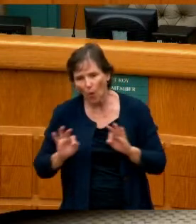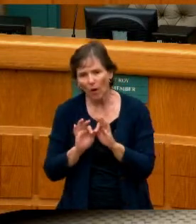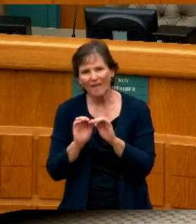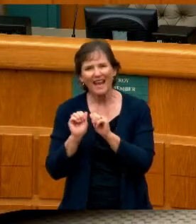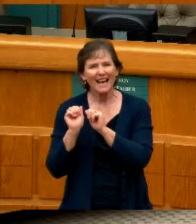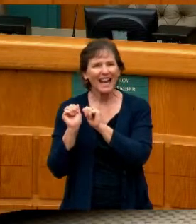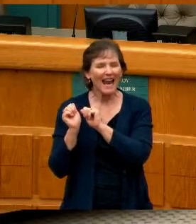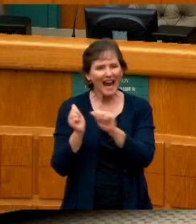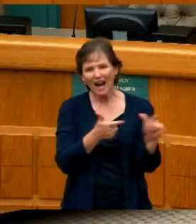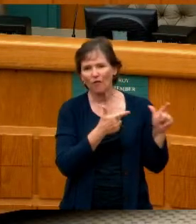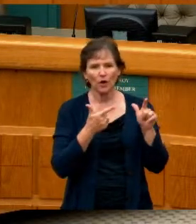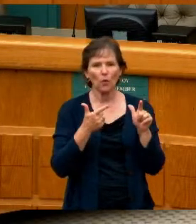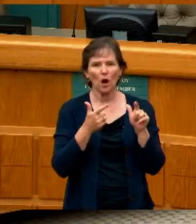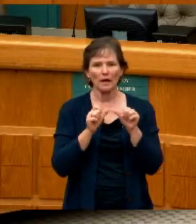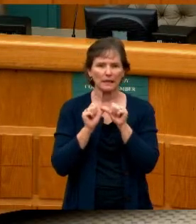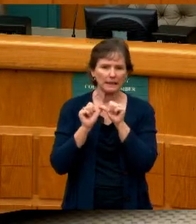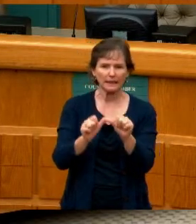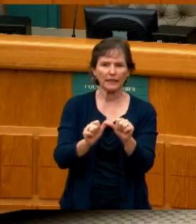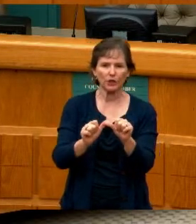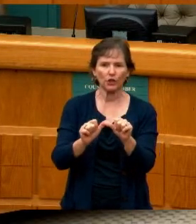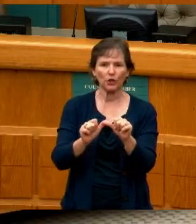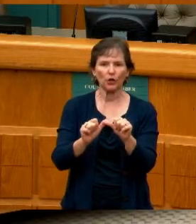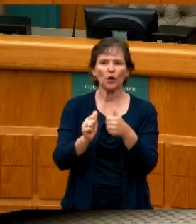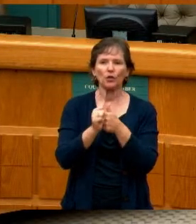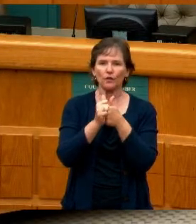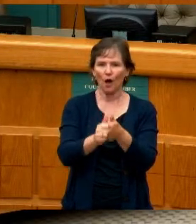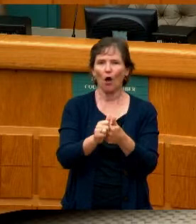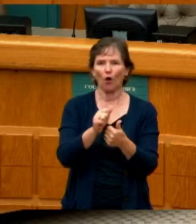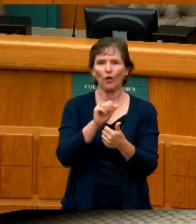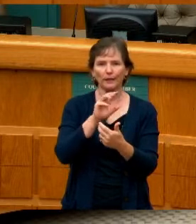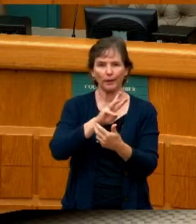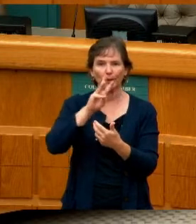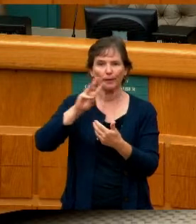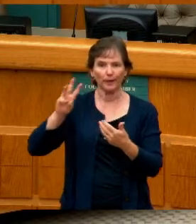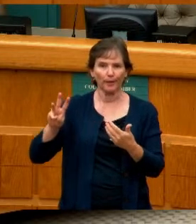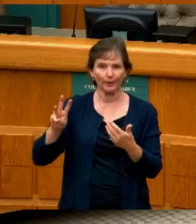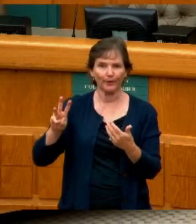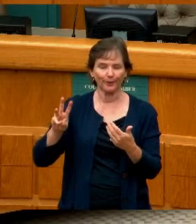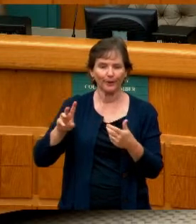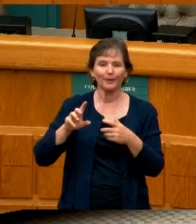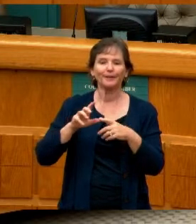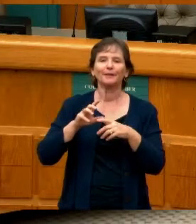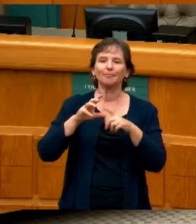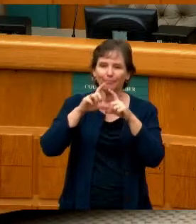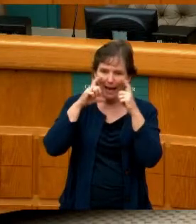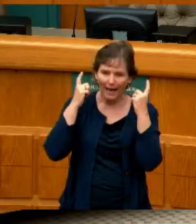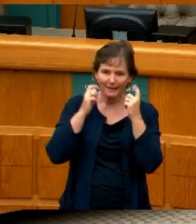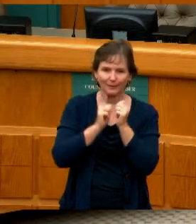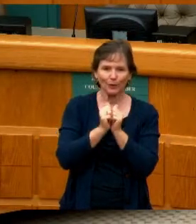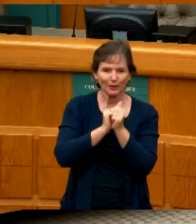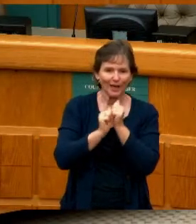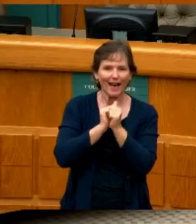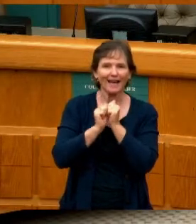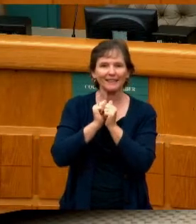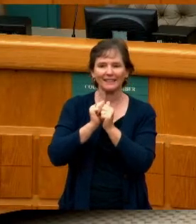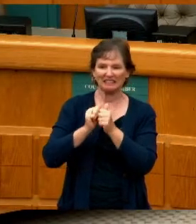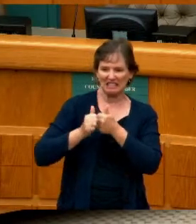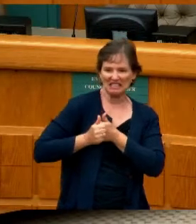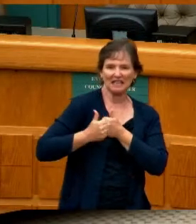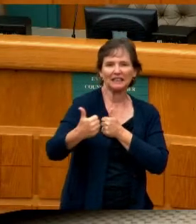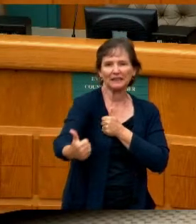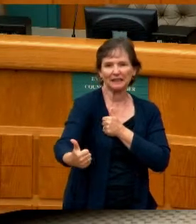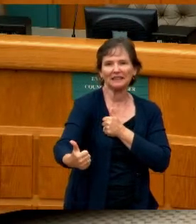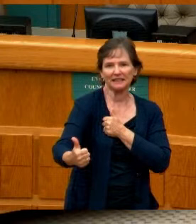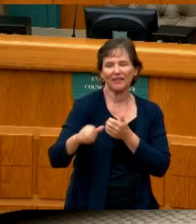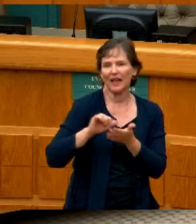vaccine, it is imperative that everyone continues to actively practice the public health measures that the judge mentioned, the